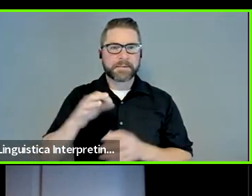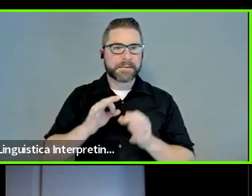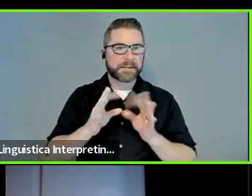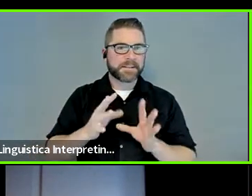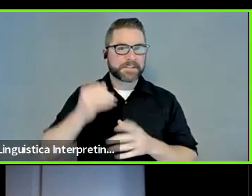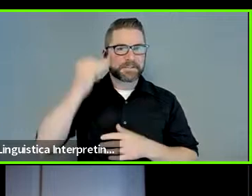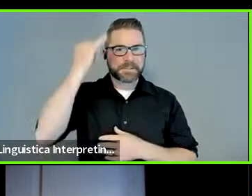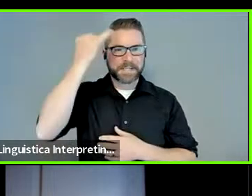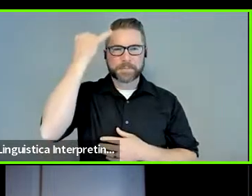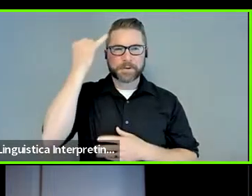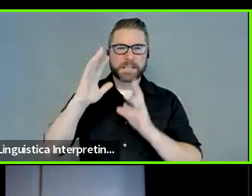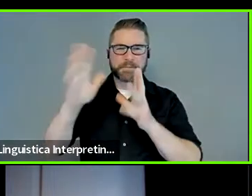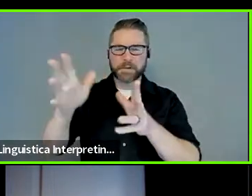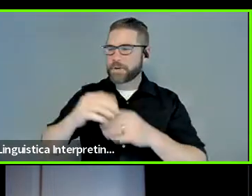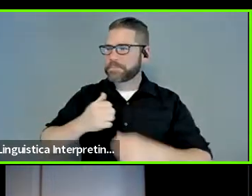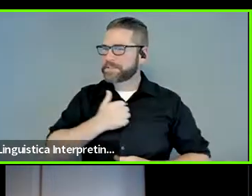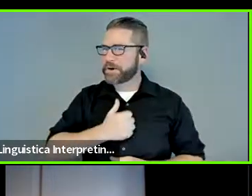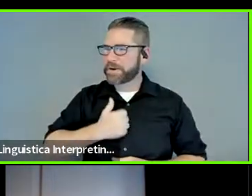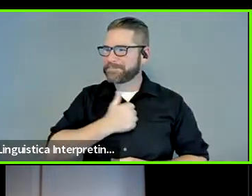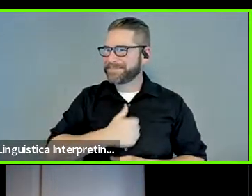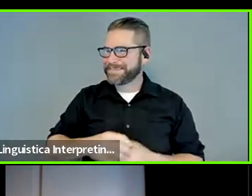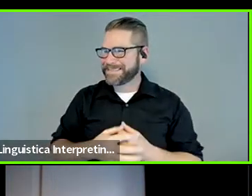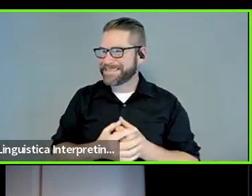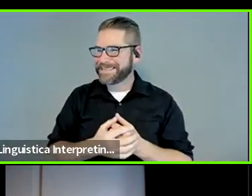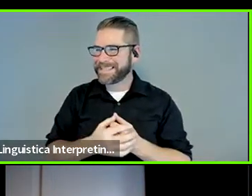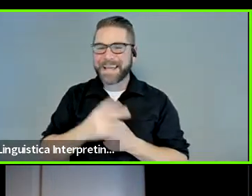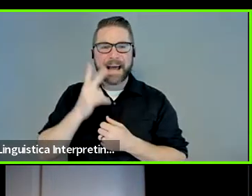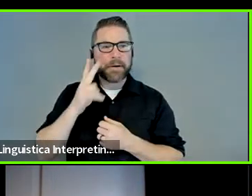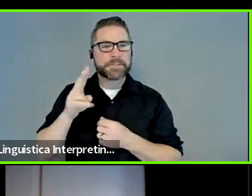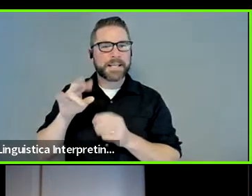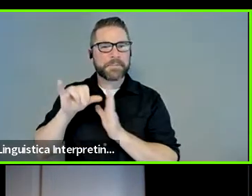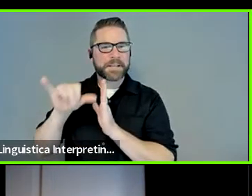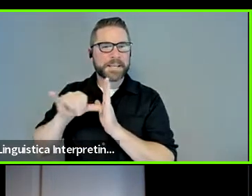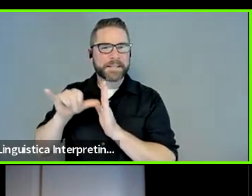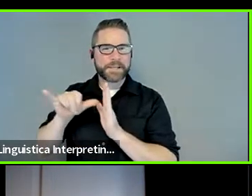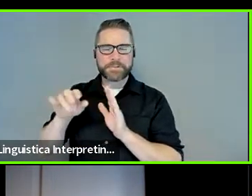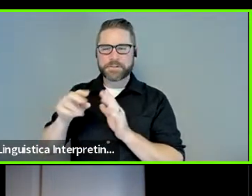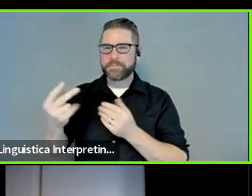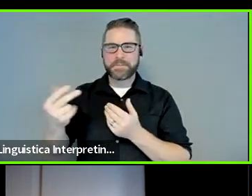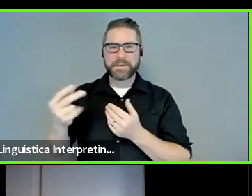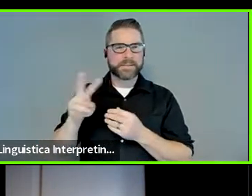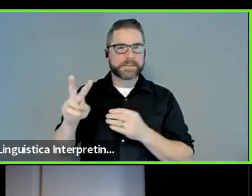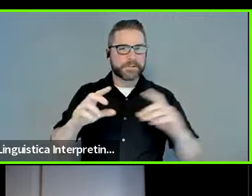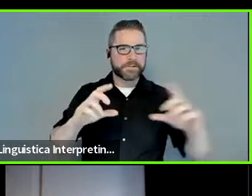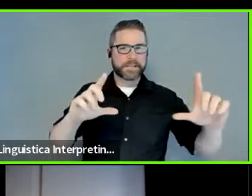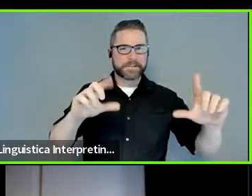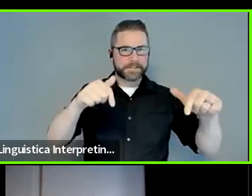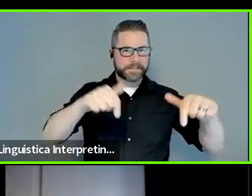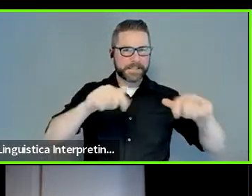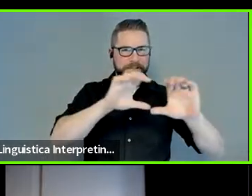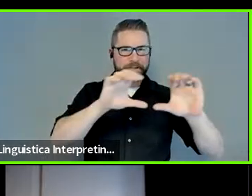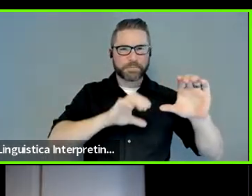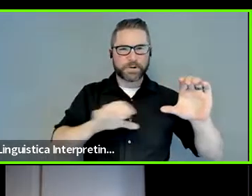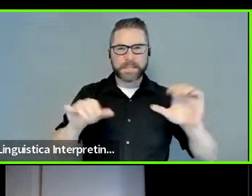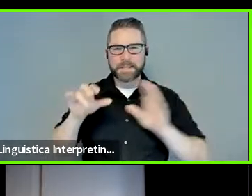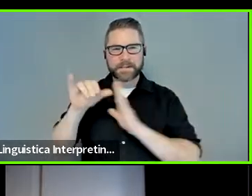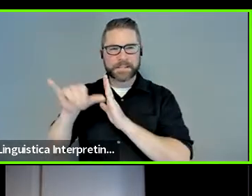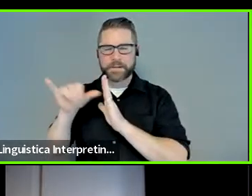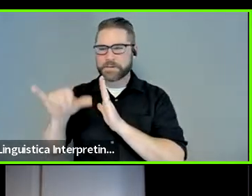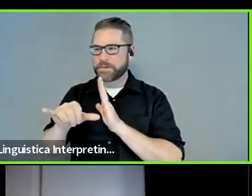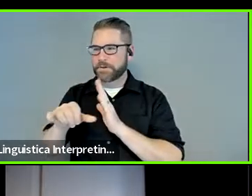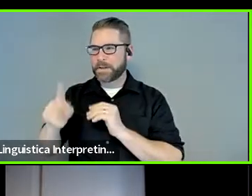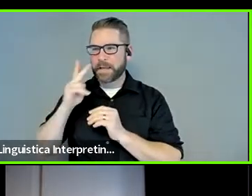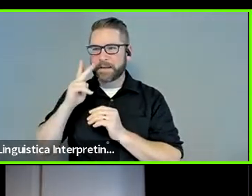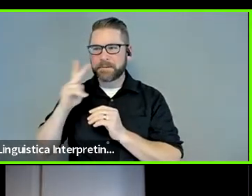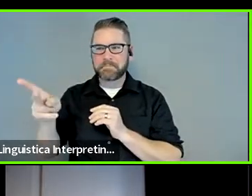Okay, Amy, interpreter will leave you alone. Sorry. I'm looking at the YouTube feed. There's this Zoom room and then there's